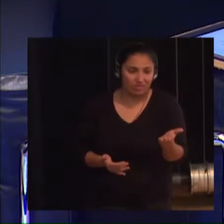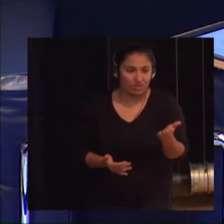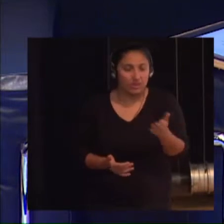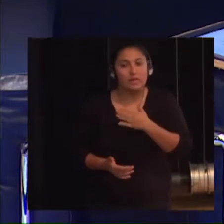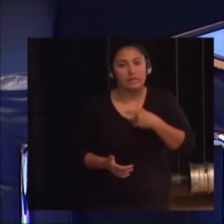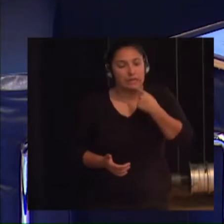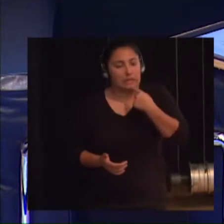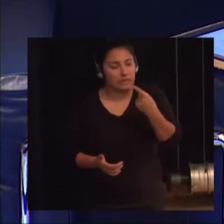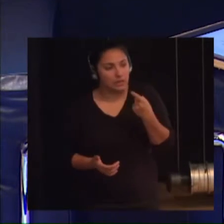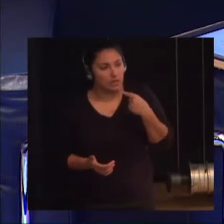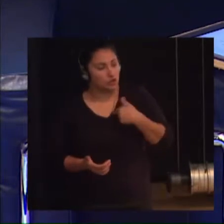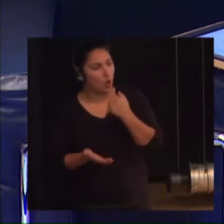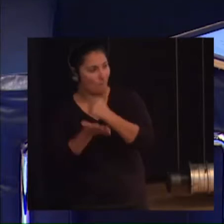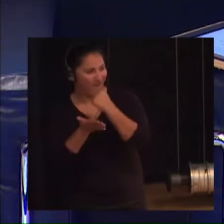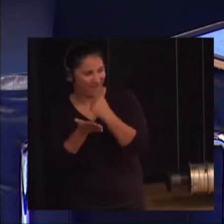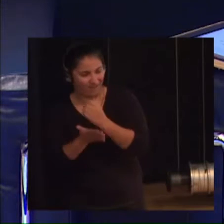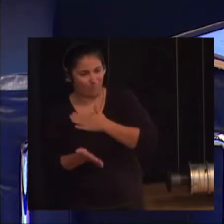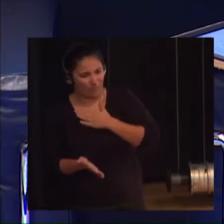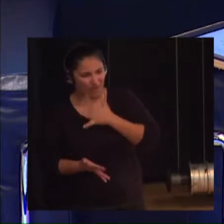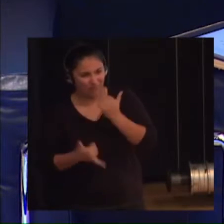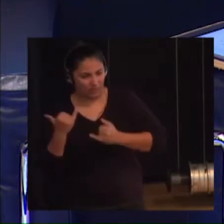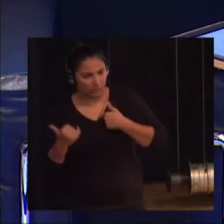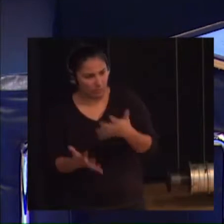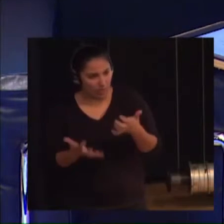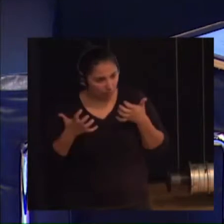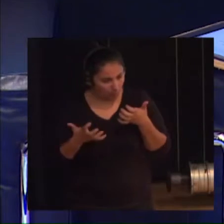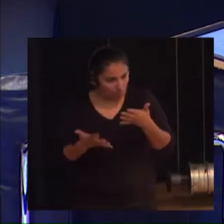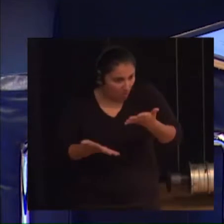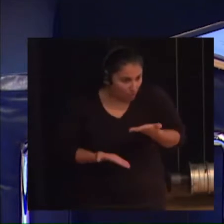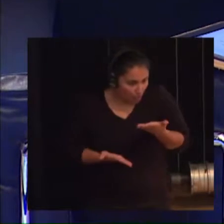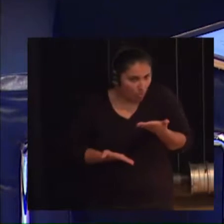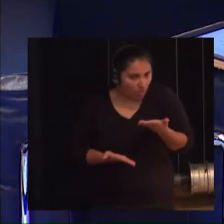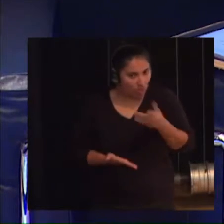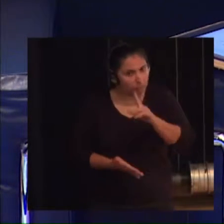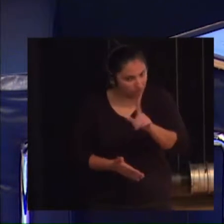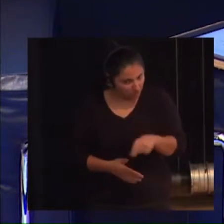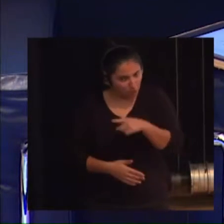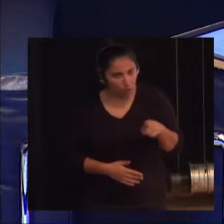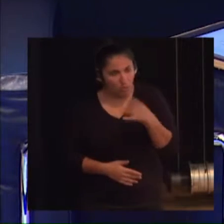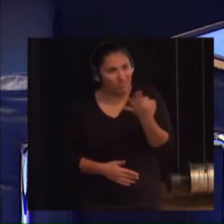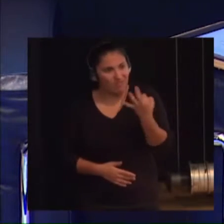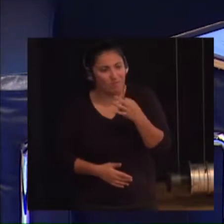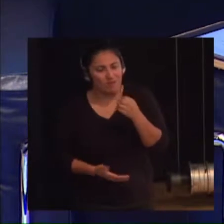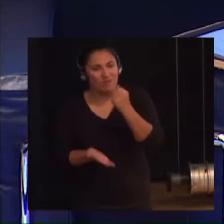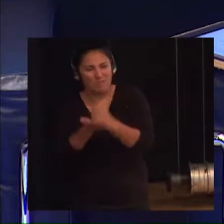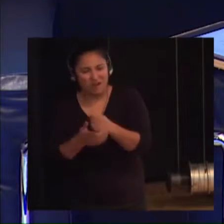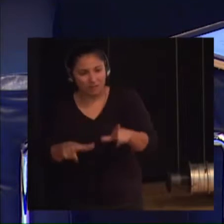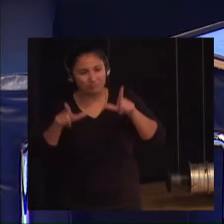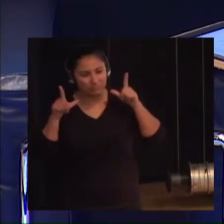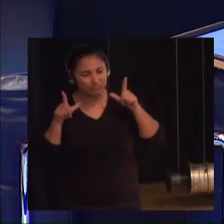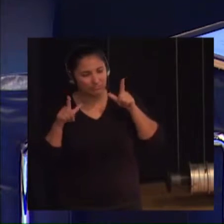the brand and the name of my founder present. But that's not the case in many occasions.